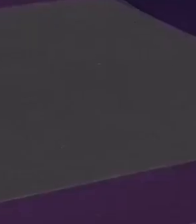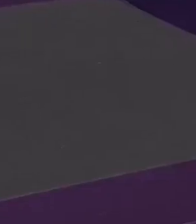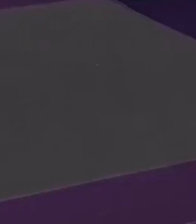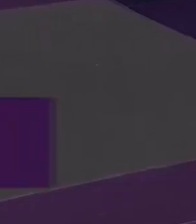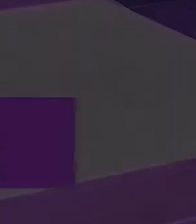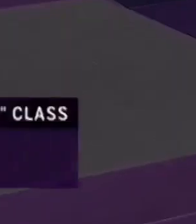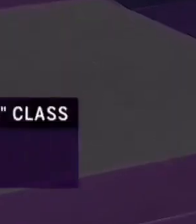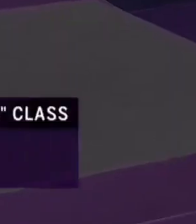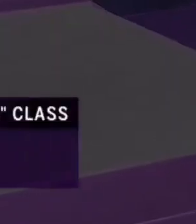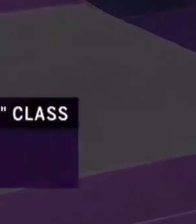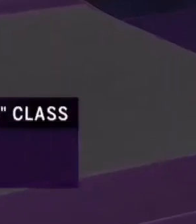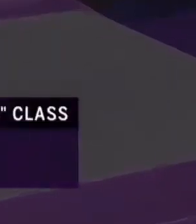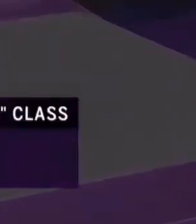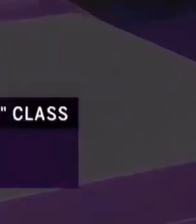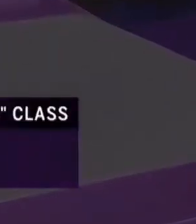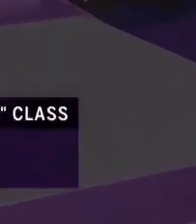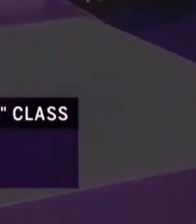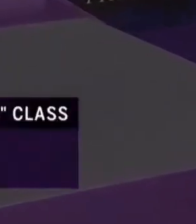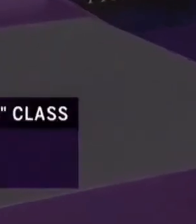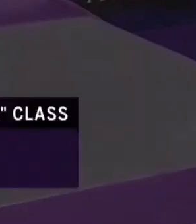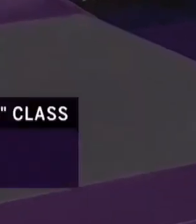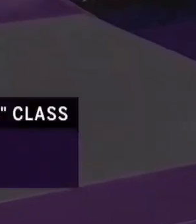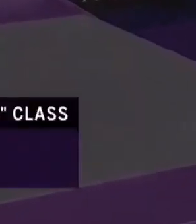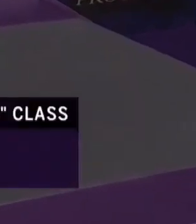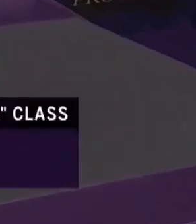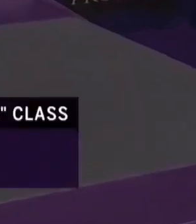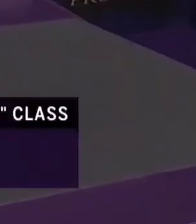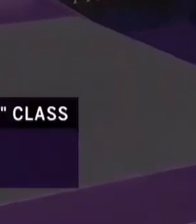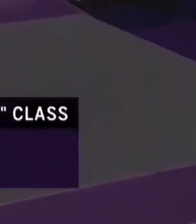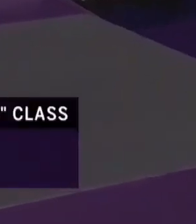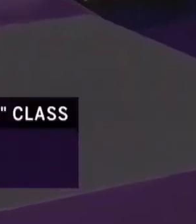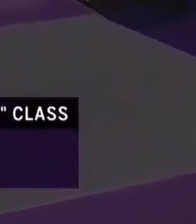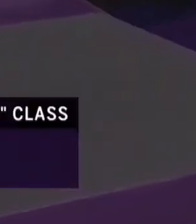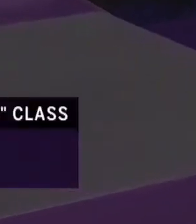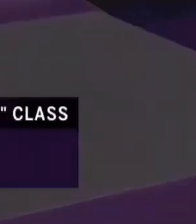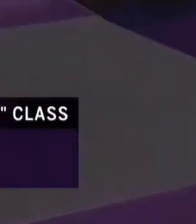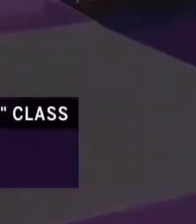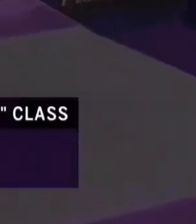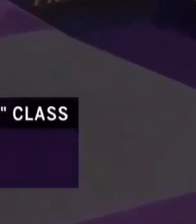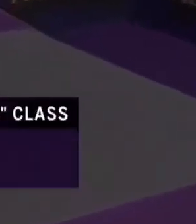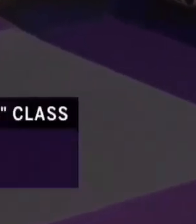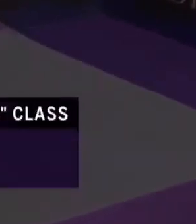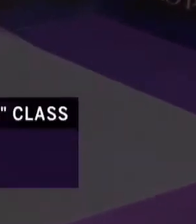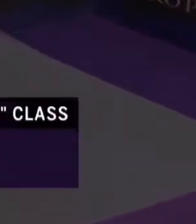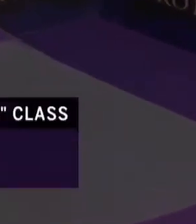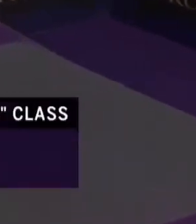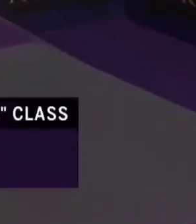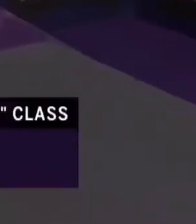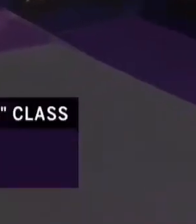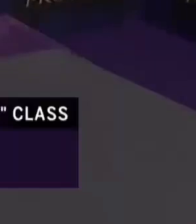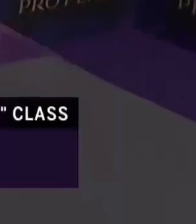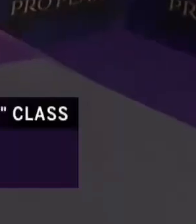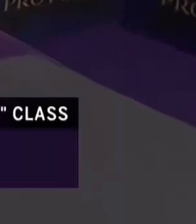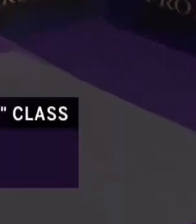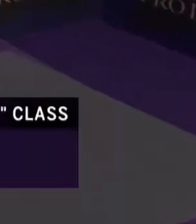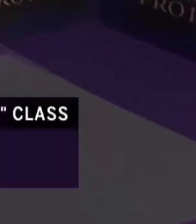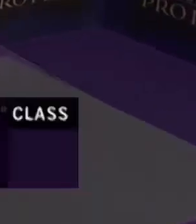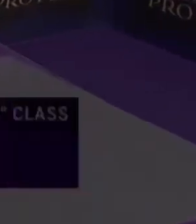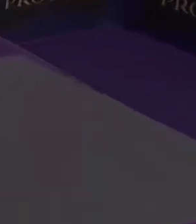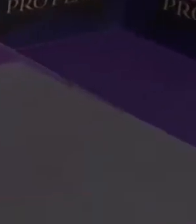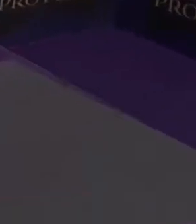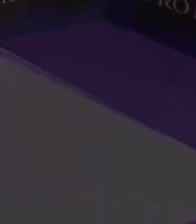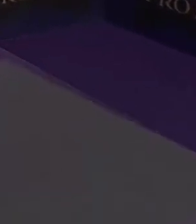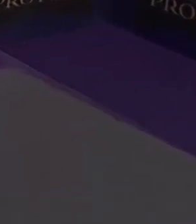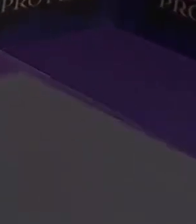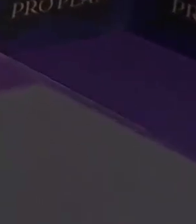In the 12-inch class, Primo, the Papillon, handled by Sarah Rutland of Delaware,